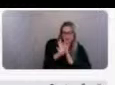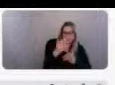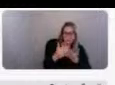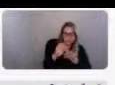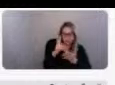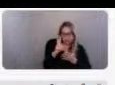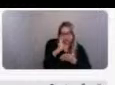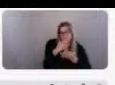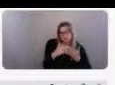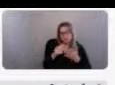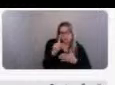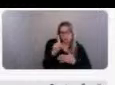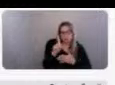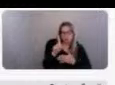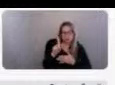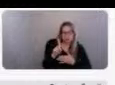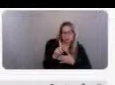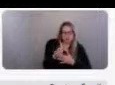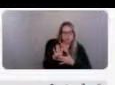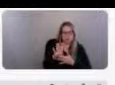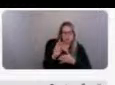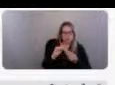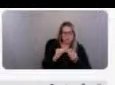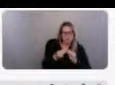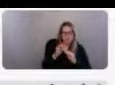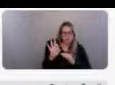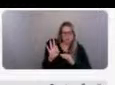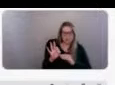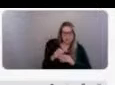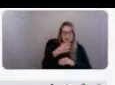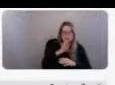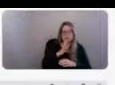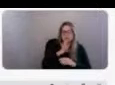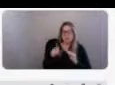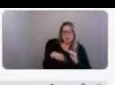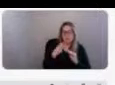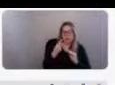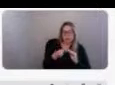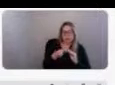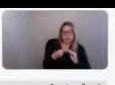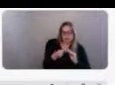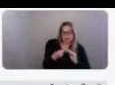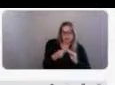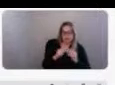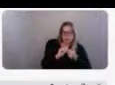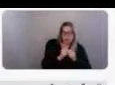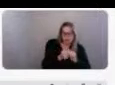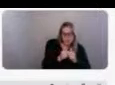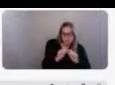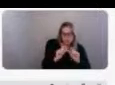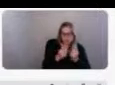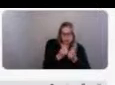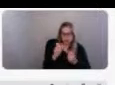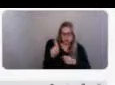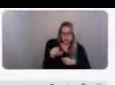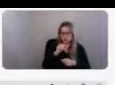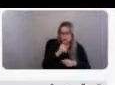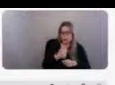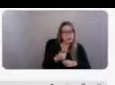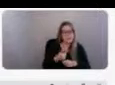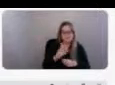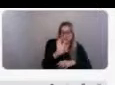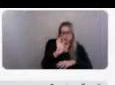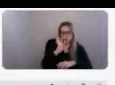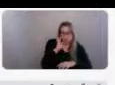114 number f it talks about the fact that a competitive district should not be